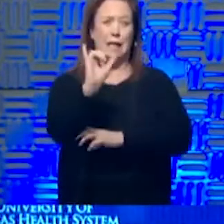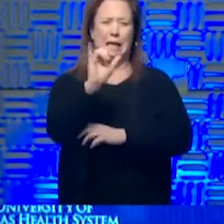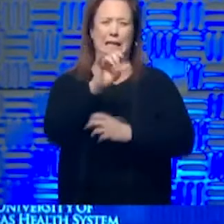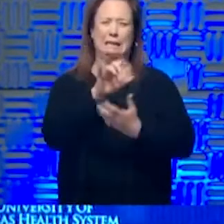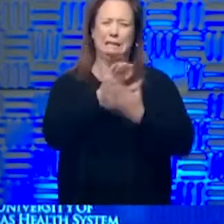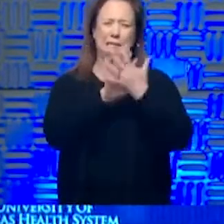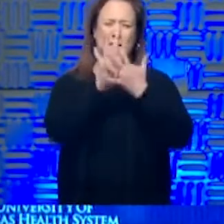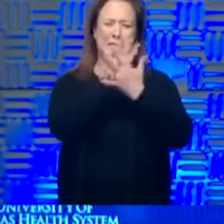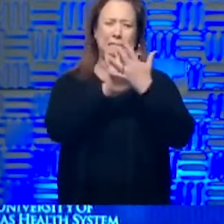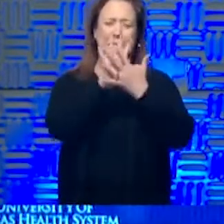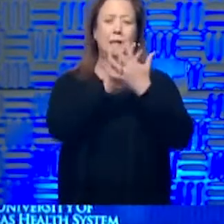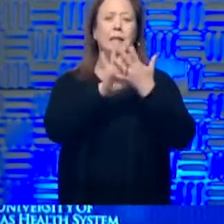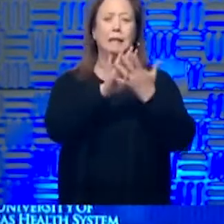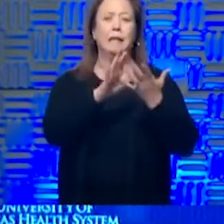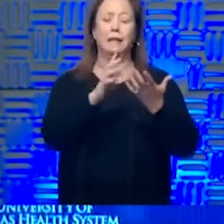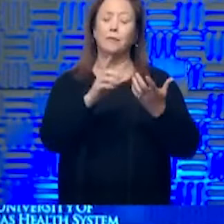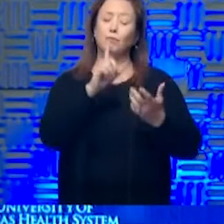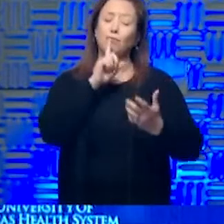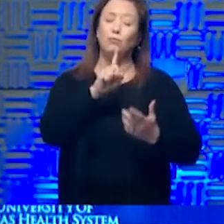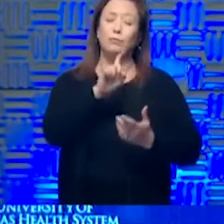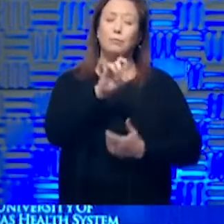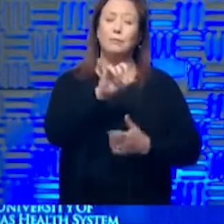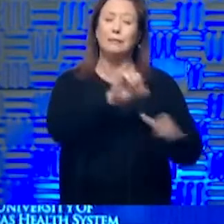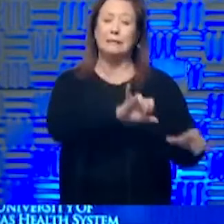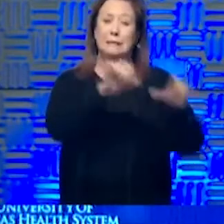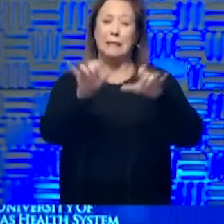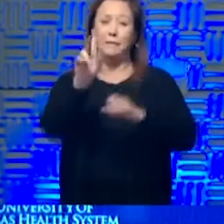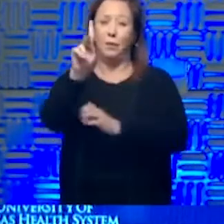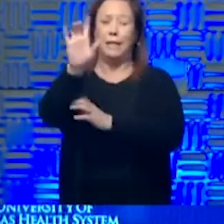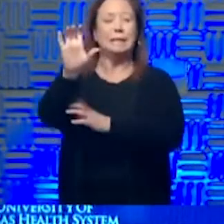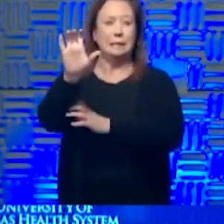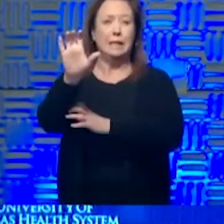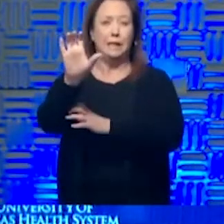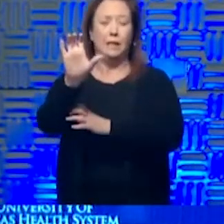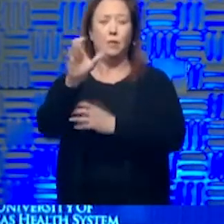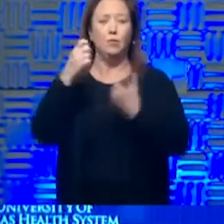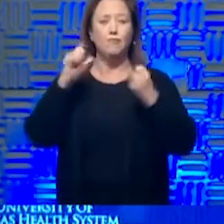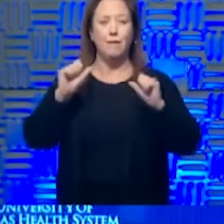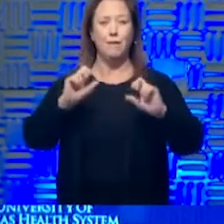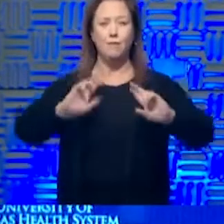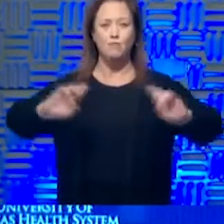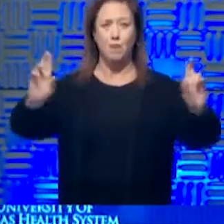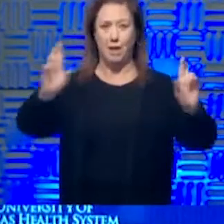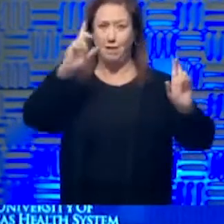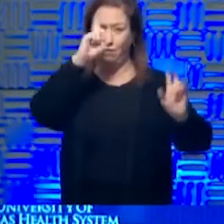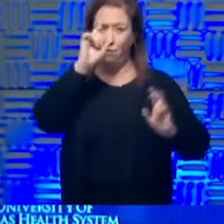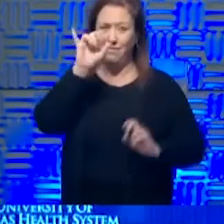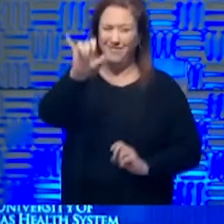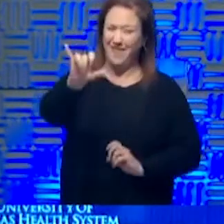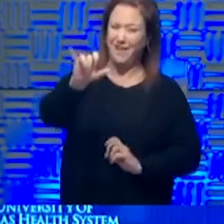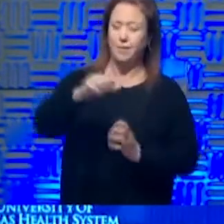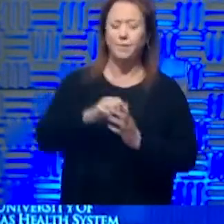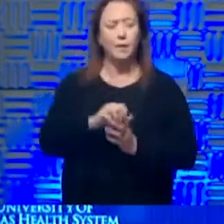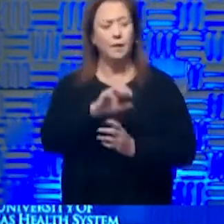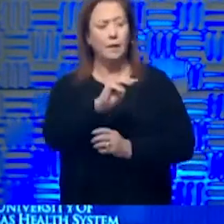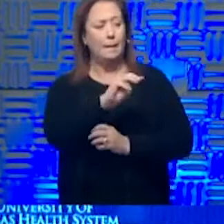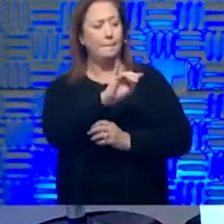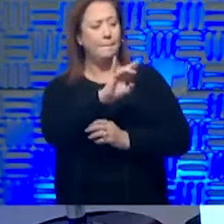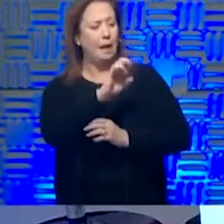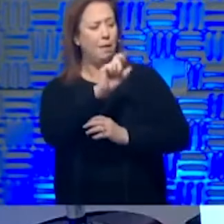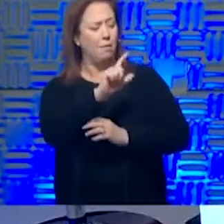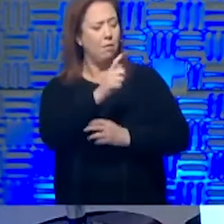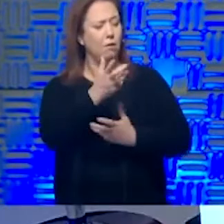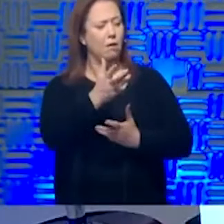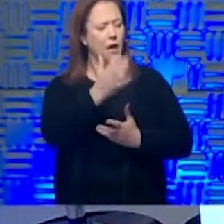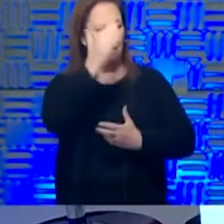be. And the same thing is true for Kansas City. In the meantime, we're working hard to get everybody prepared and ready for that. Michael, one of the things I know